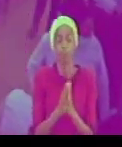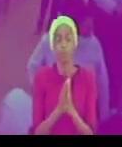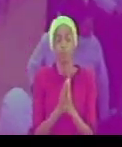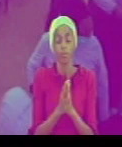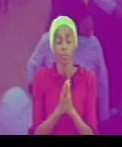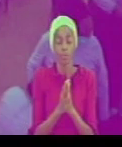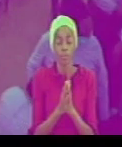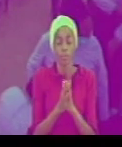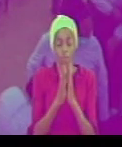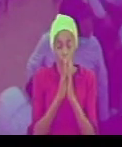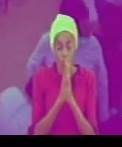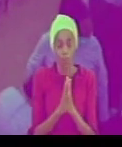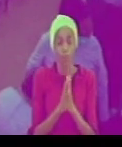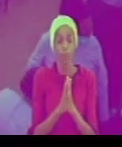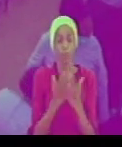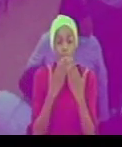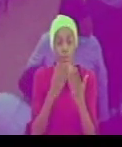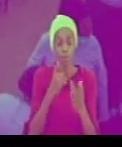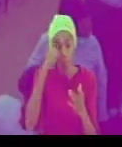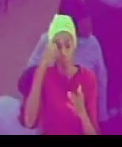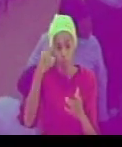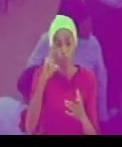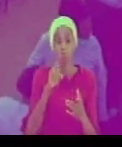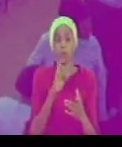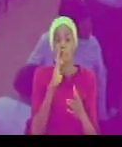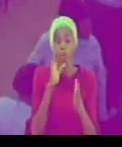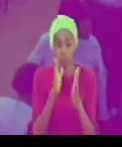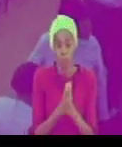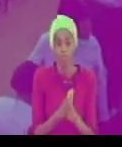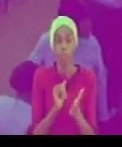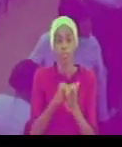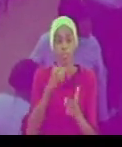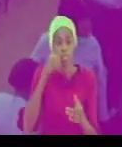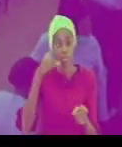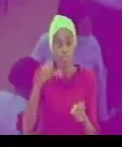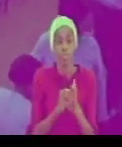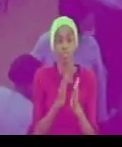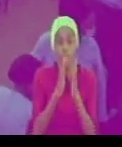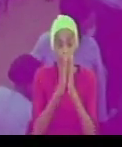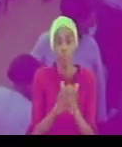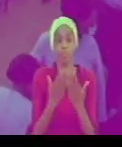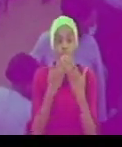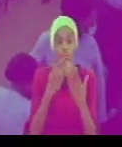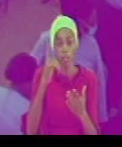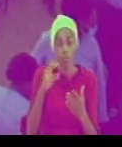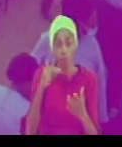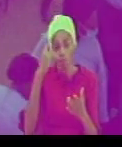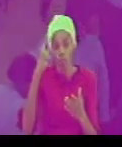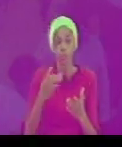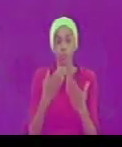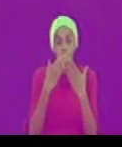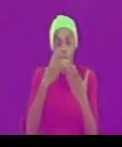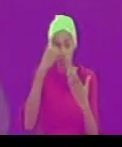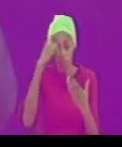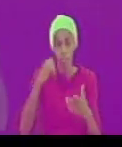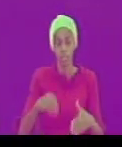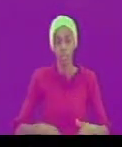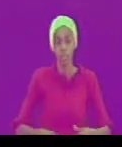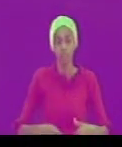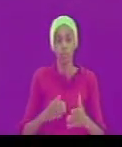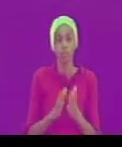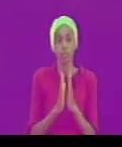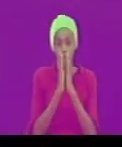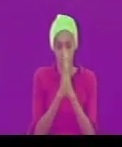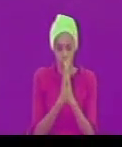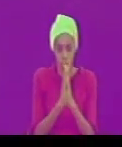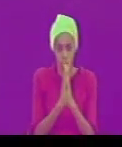right. Thank God for that youth, because we need to stop this thing. You are in that country for this for a time like this. You are in that country